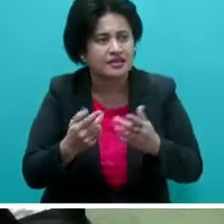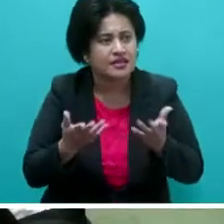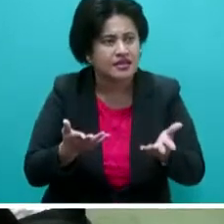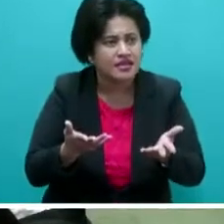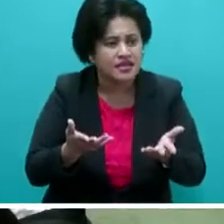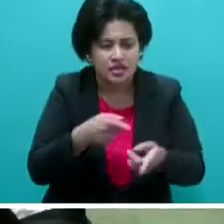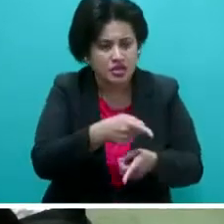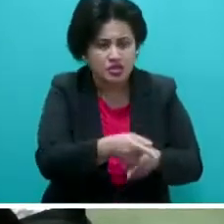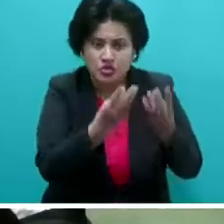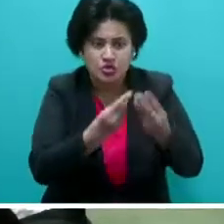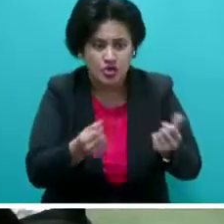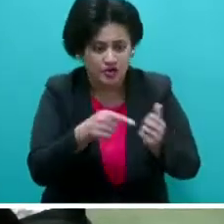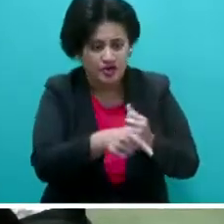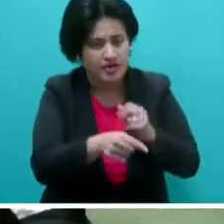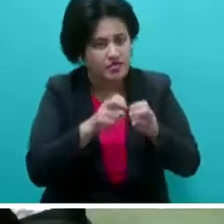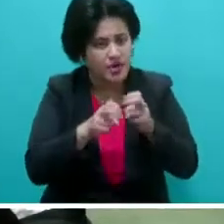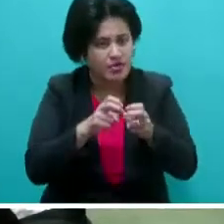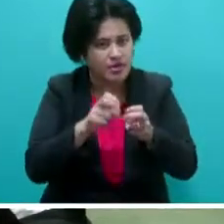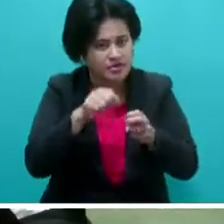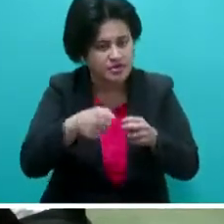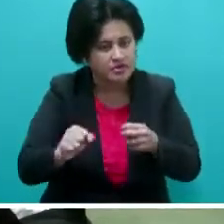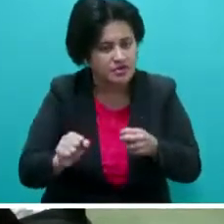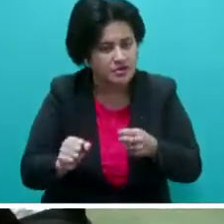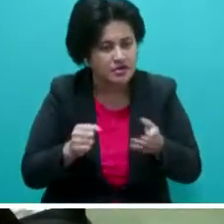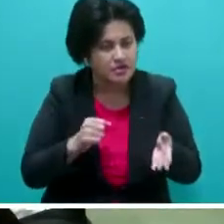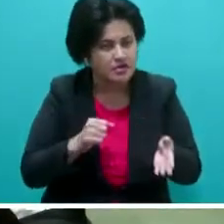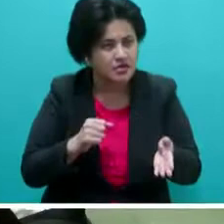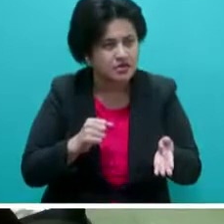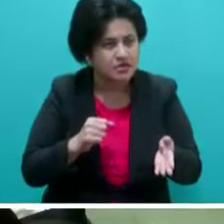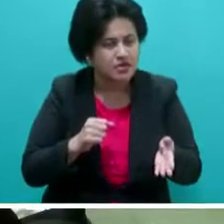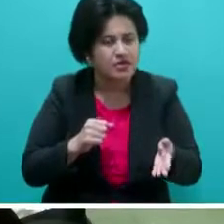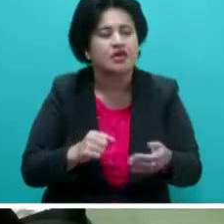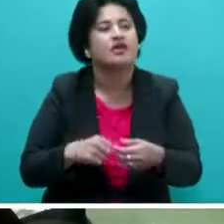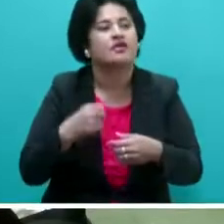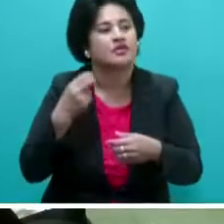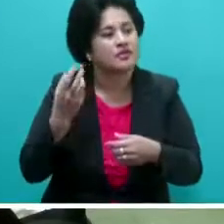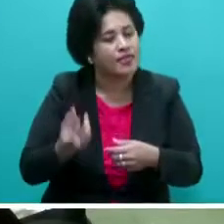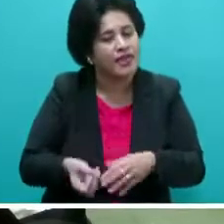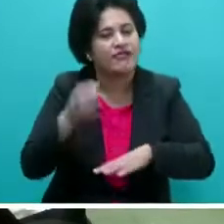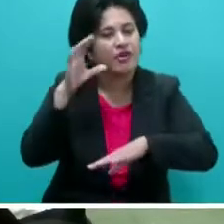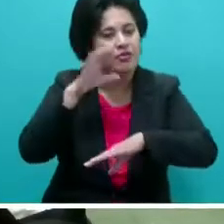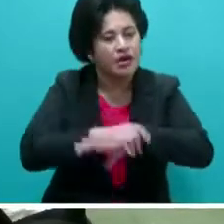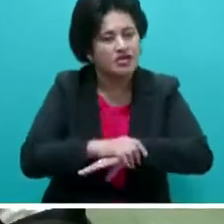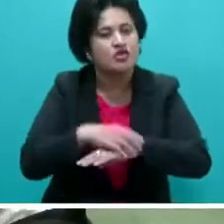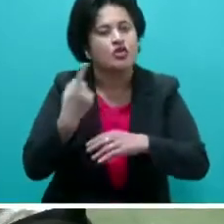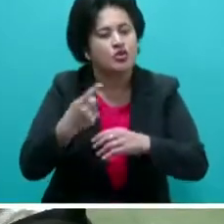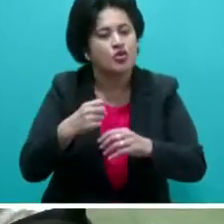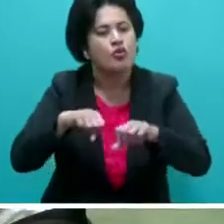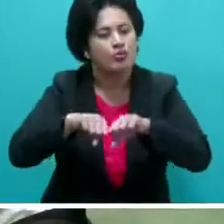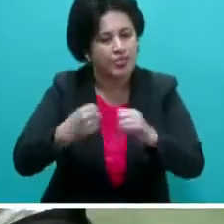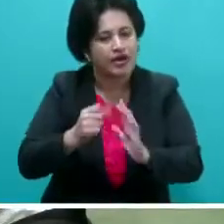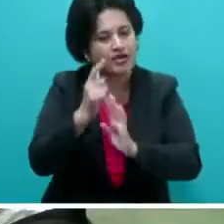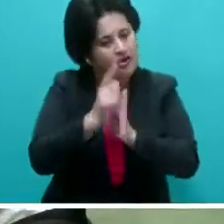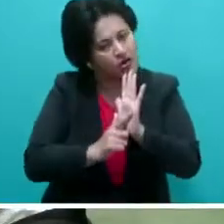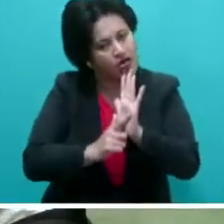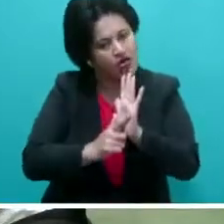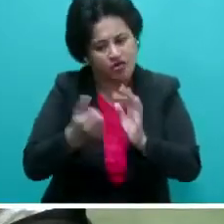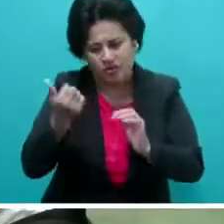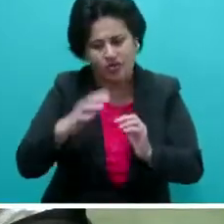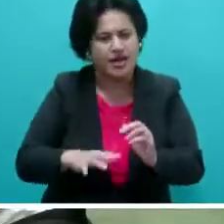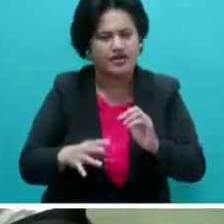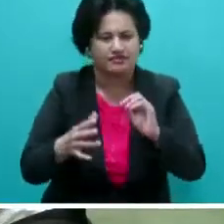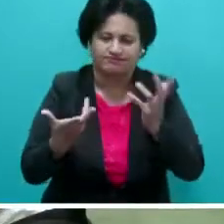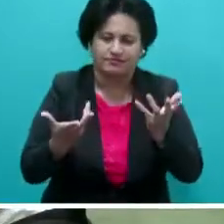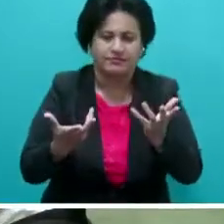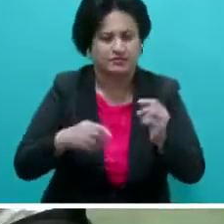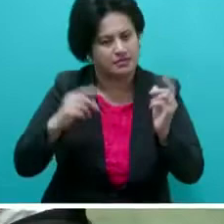been dealt with or not? Are we dealing with it? There are police as we speak who have breached the law, they're being prosecuted. That's what we need to do.